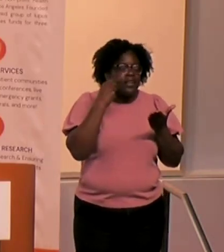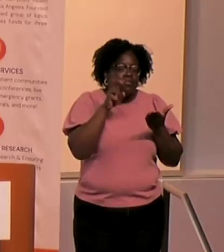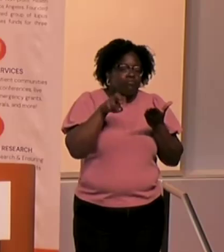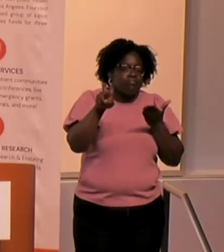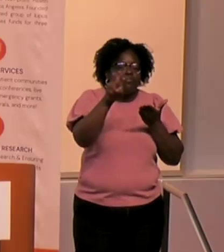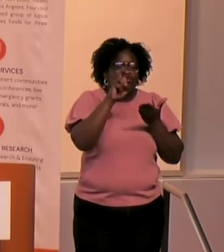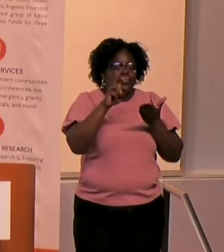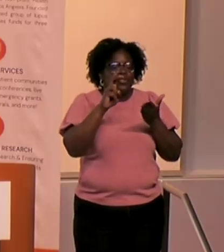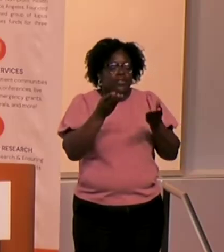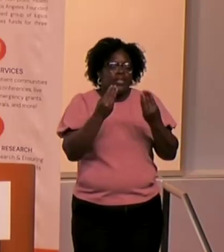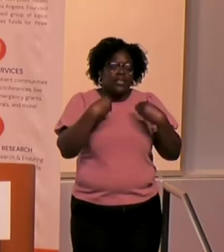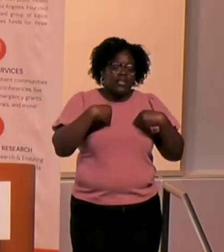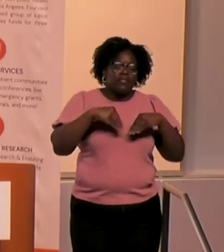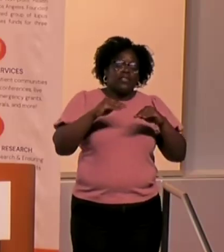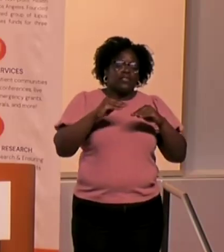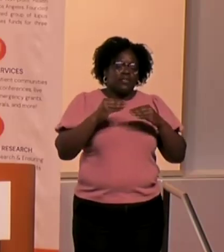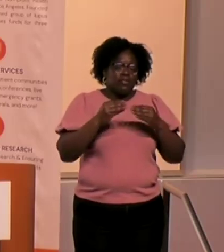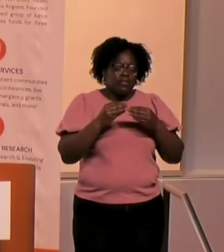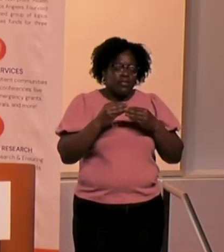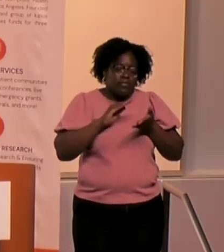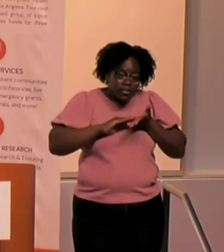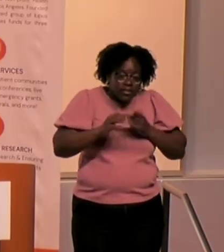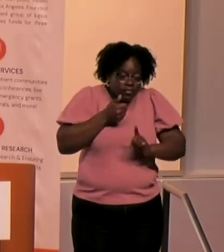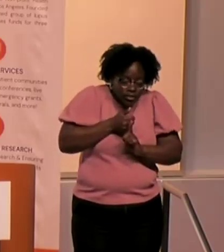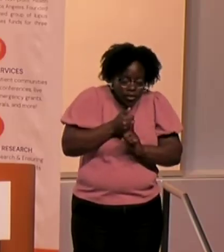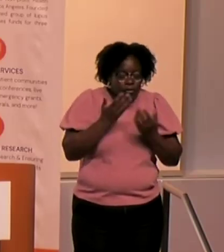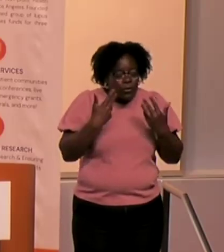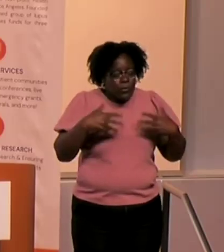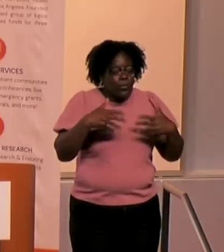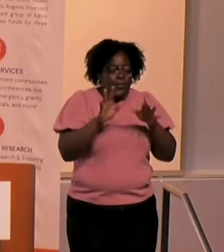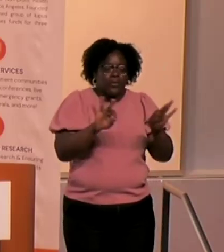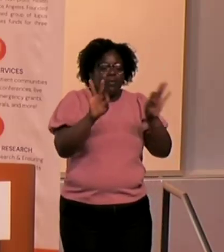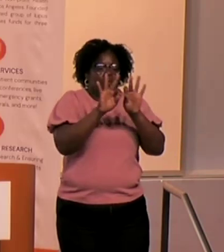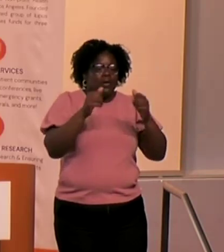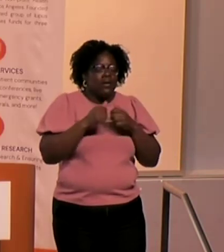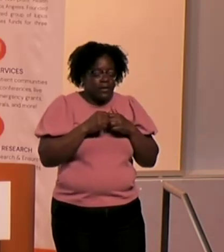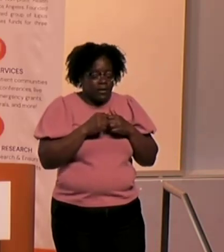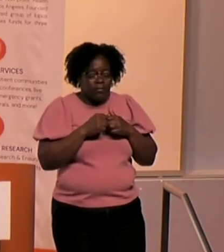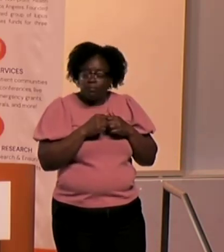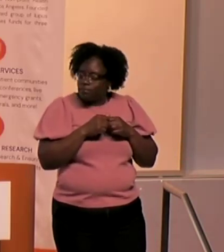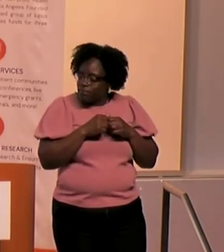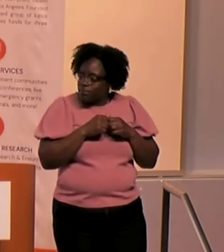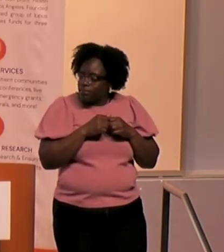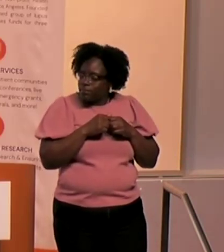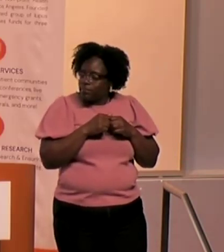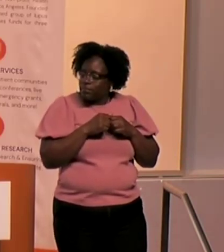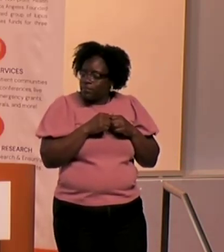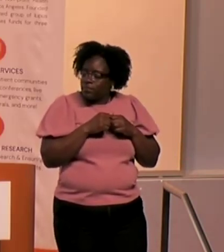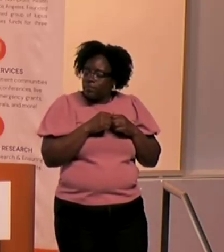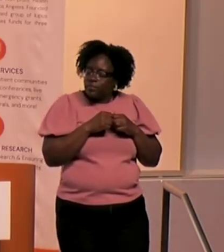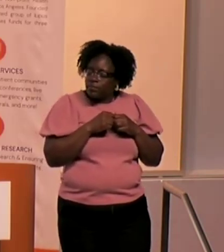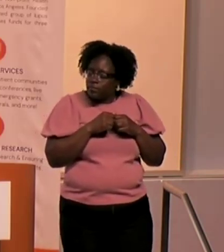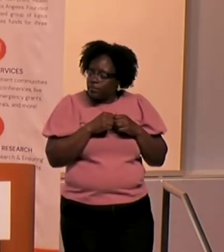can give yourself grace, because I think, yeah, that's super crucial and something that I know a lot